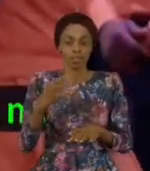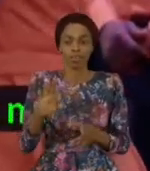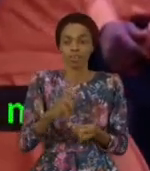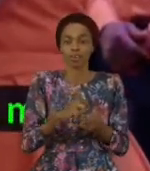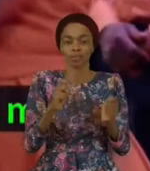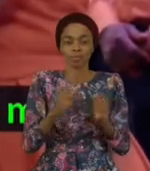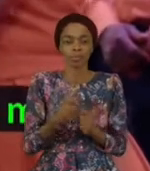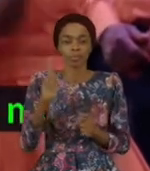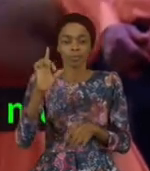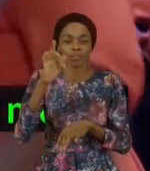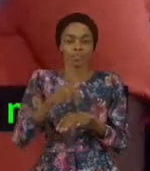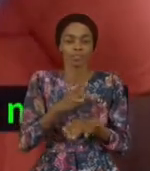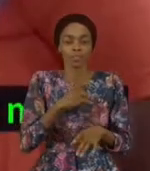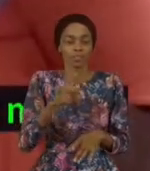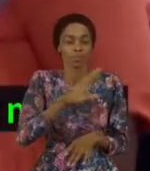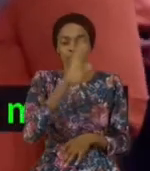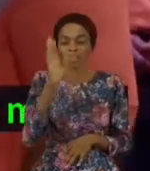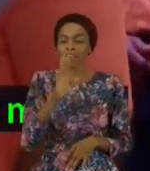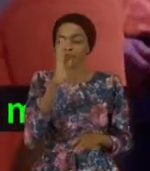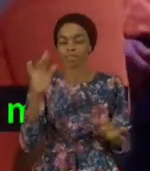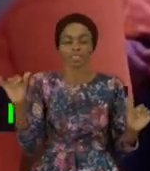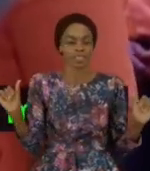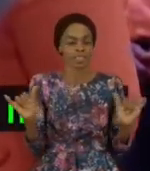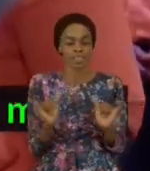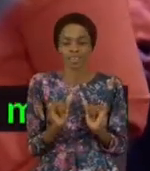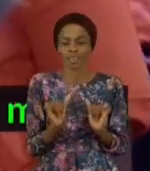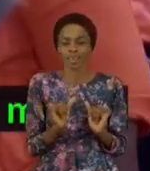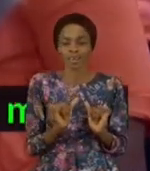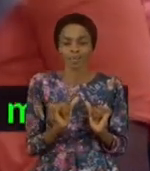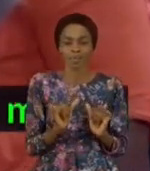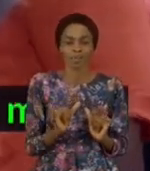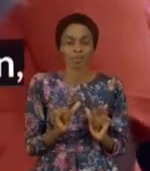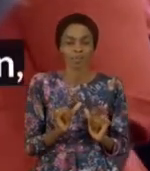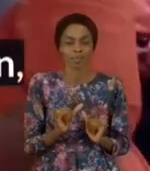trouble. One touch and you're never the same.